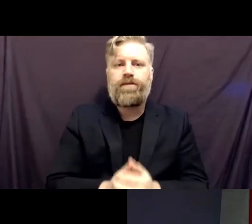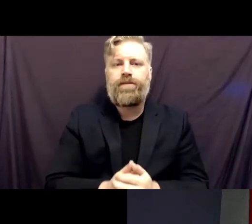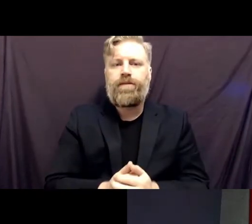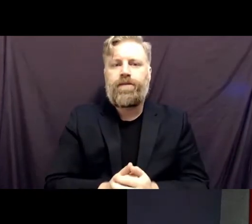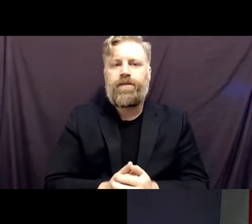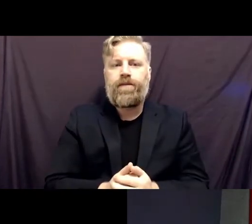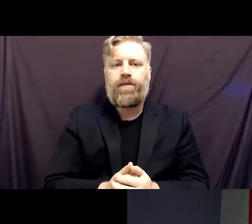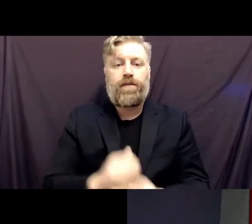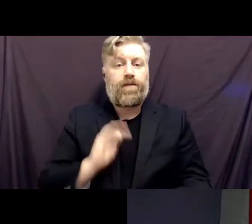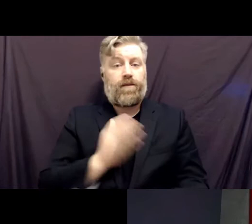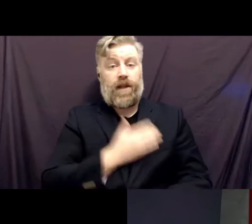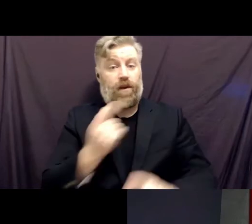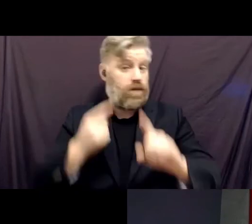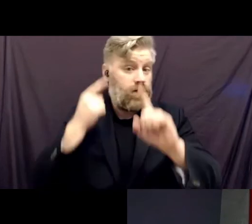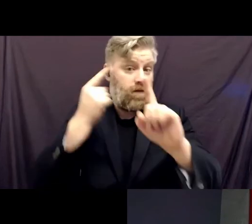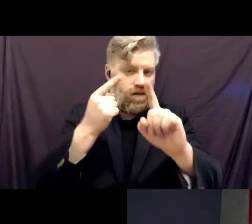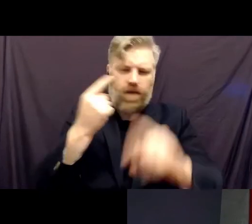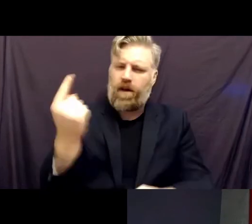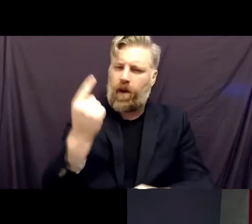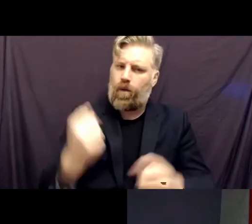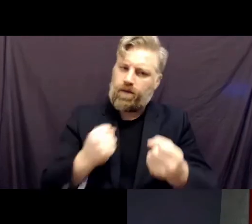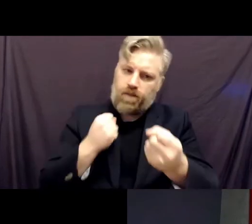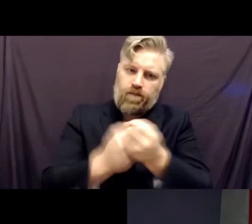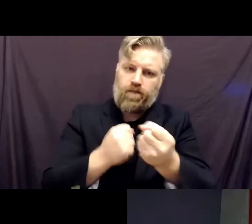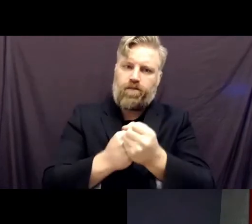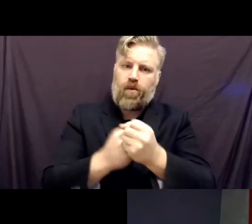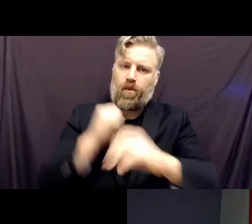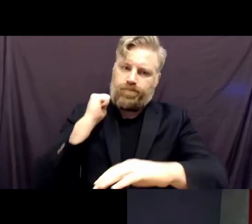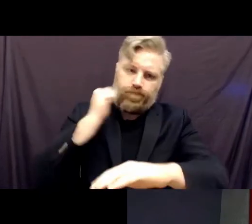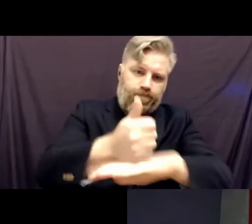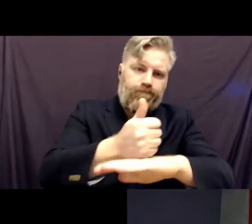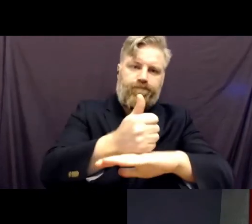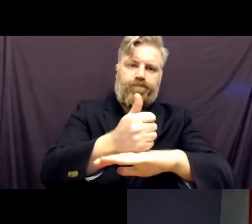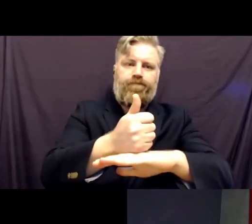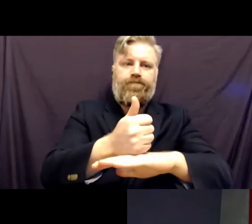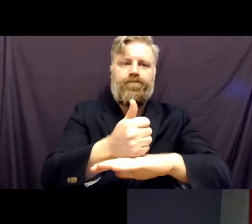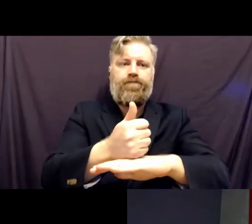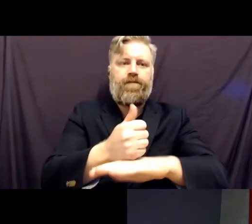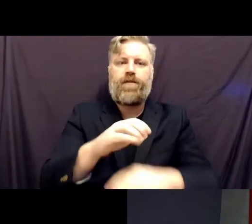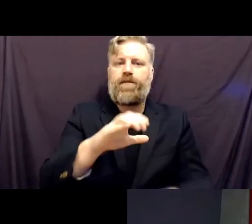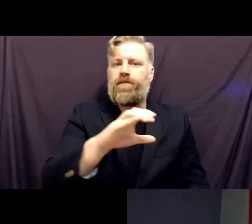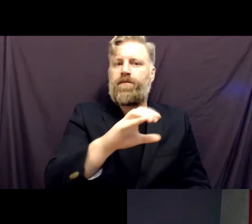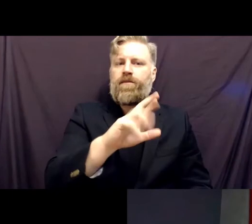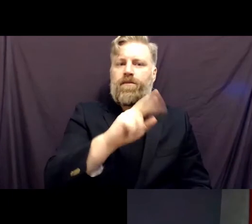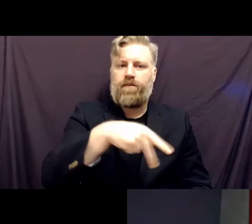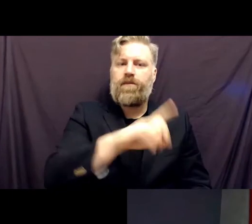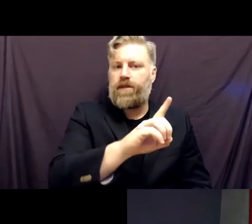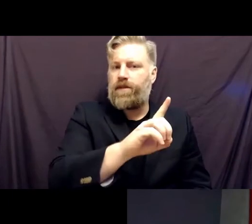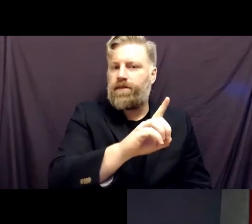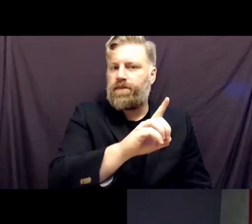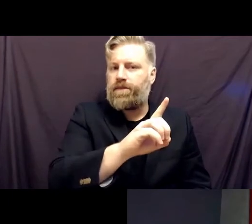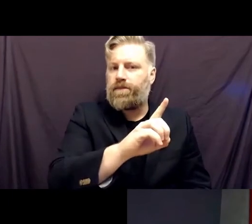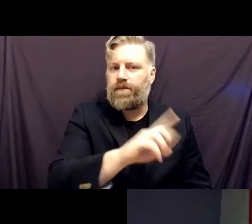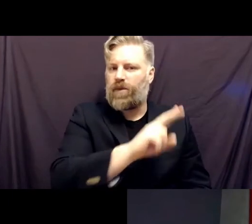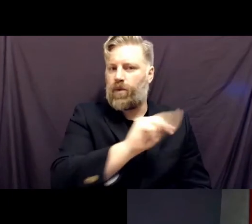continuously aim to support the implementation of the Convention on the Rights of Persons with